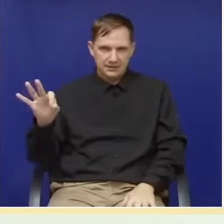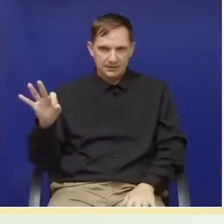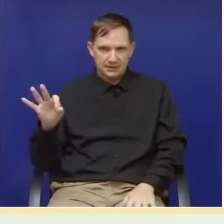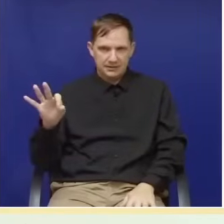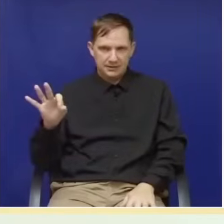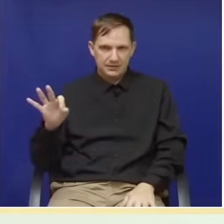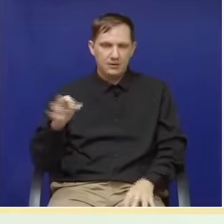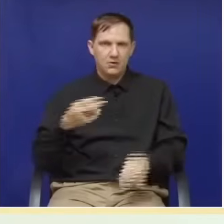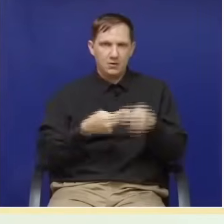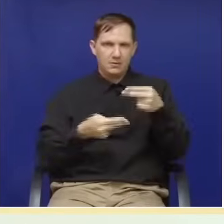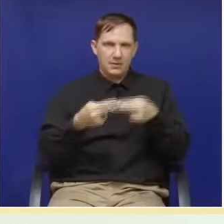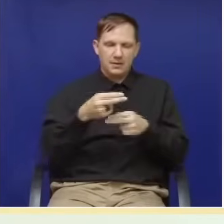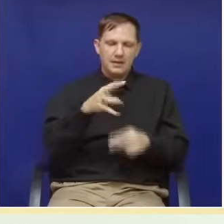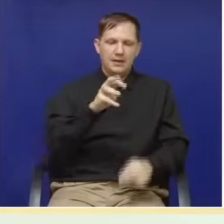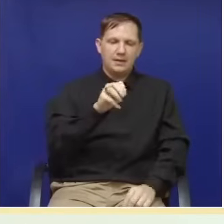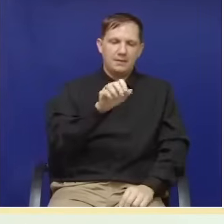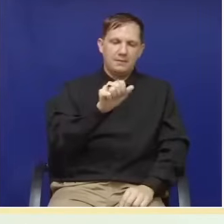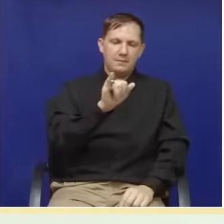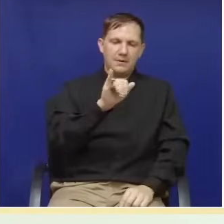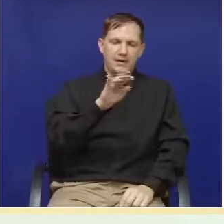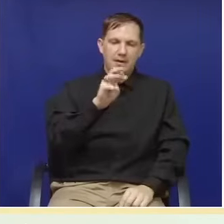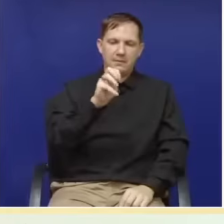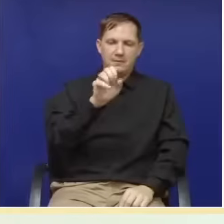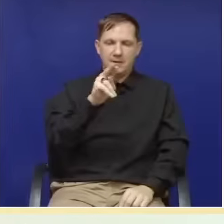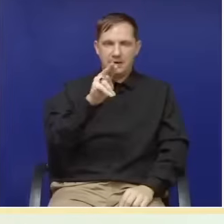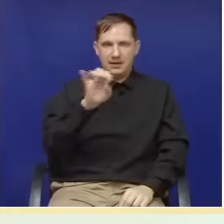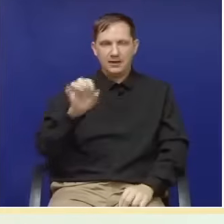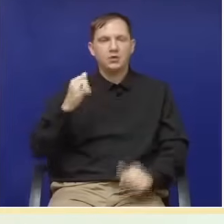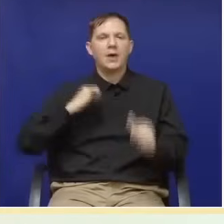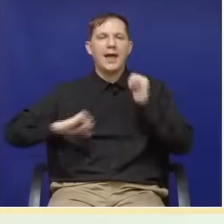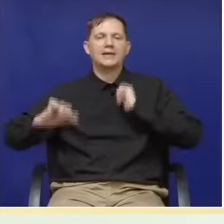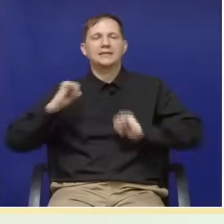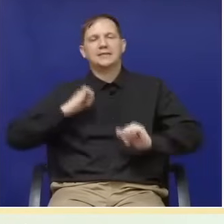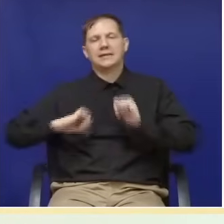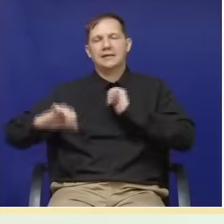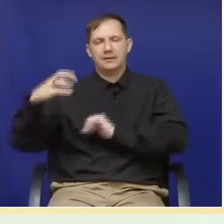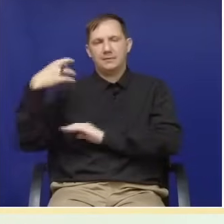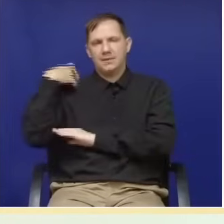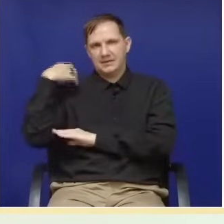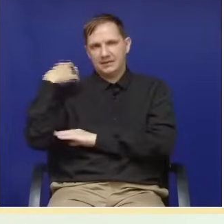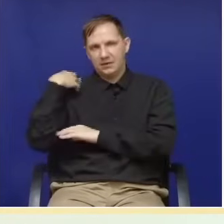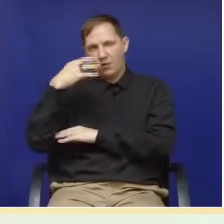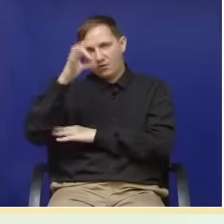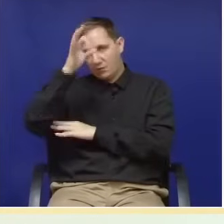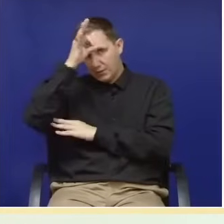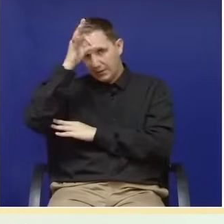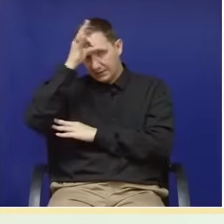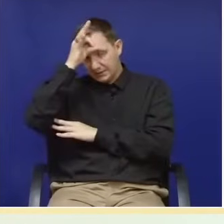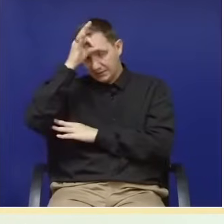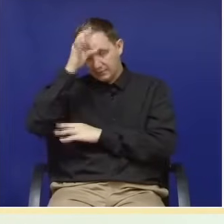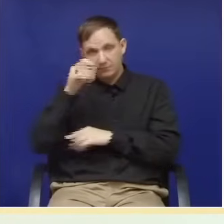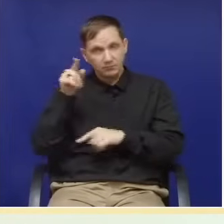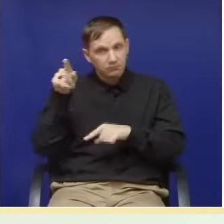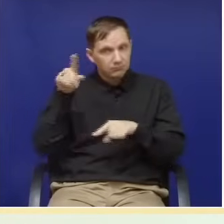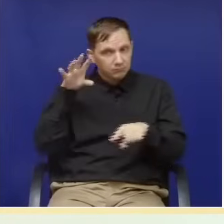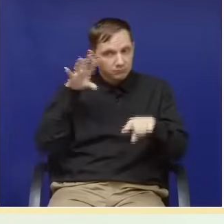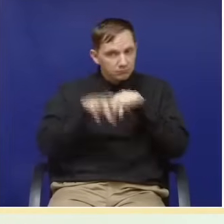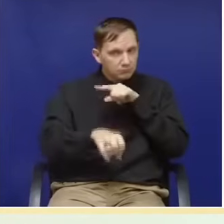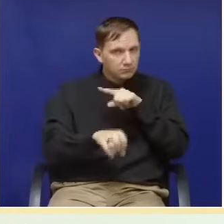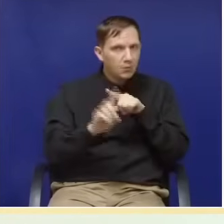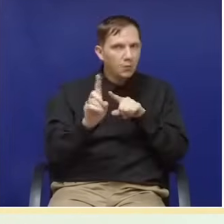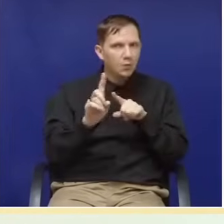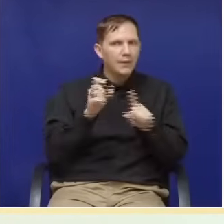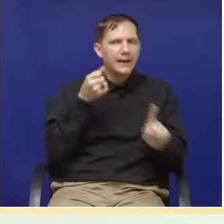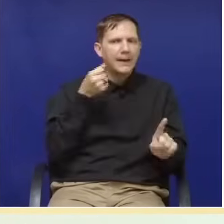Honourable Maimane to the Acting Minister of Police. The question is, what has he found to be the impact